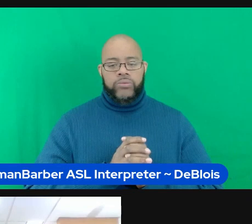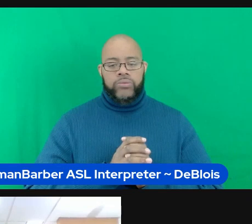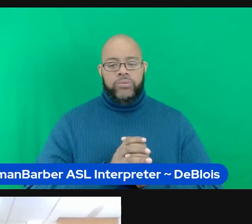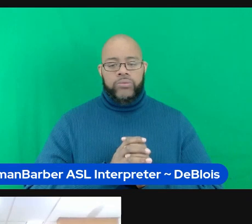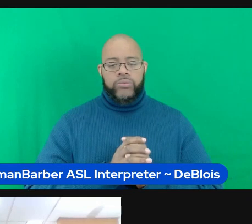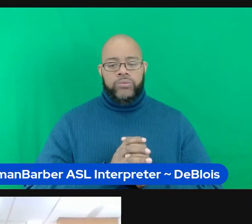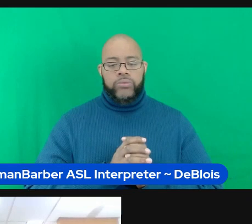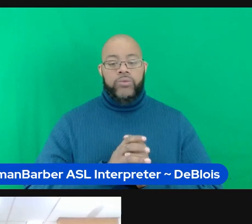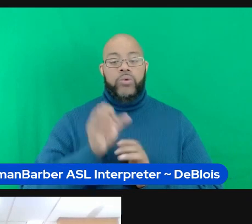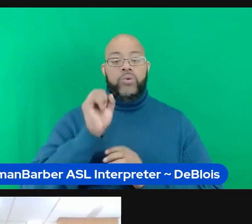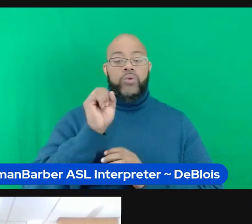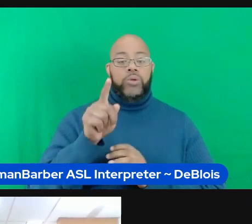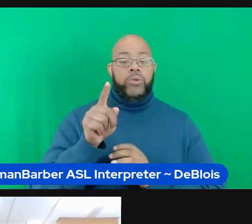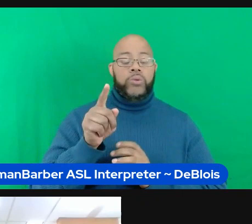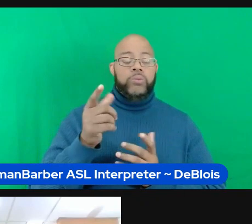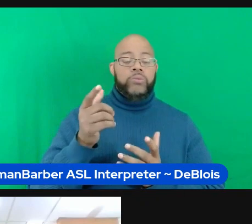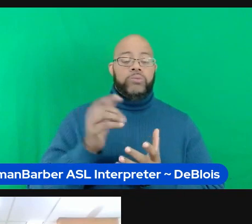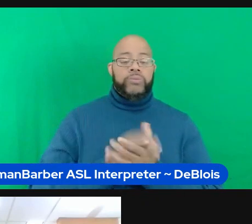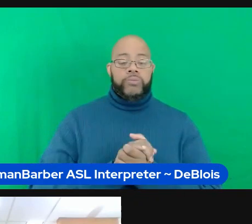Okay,